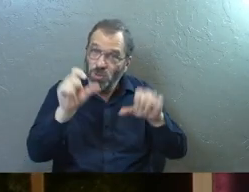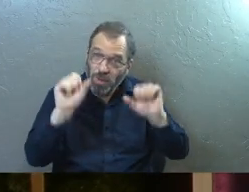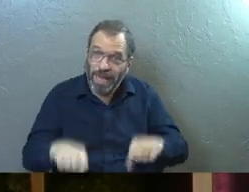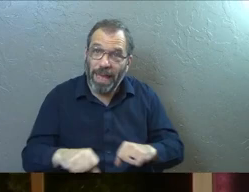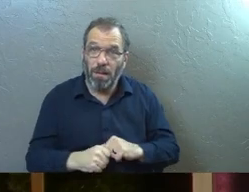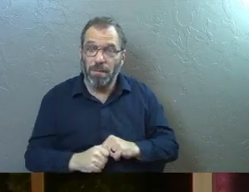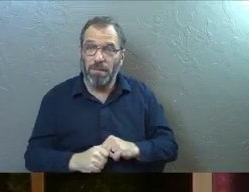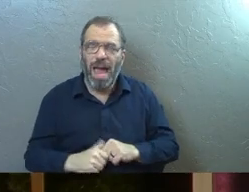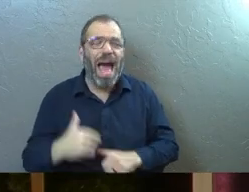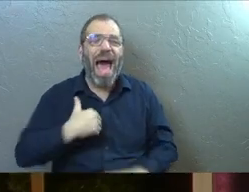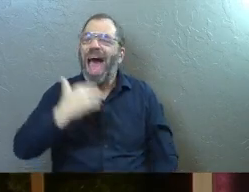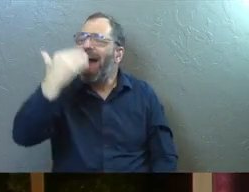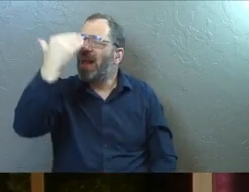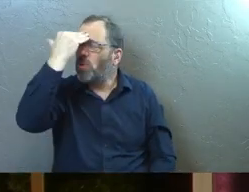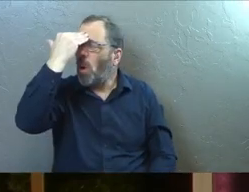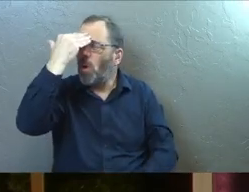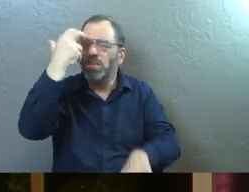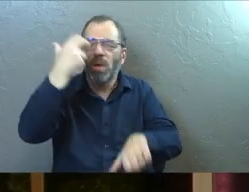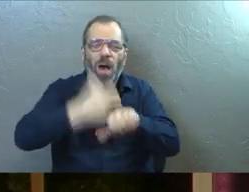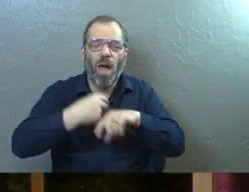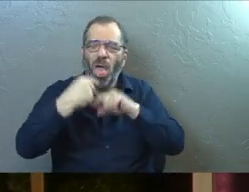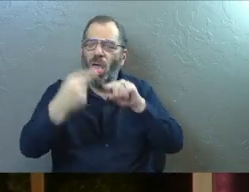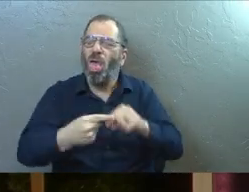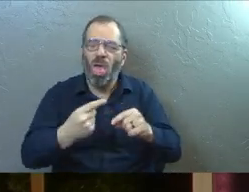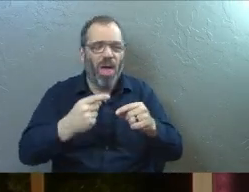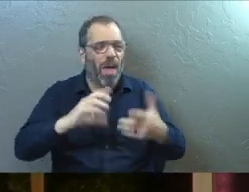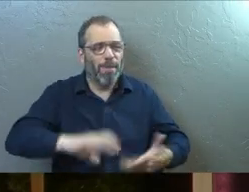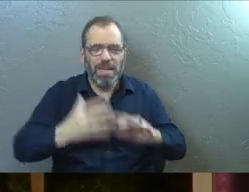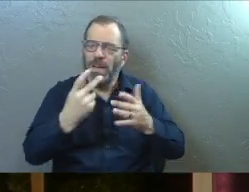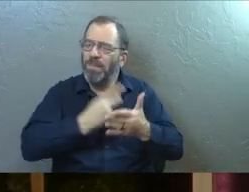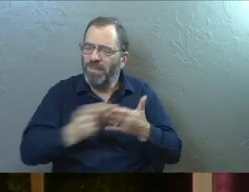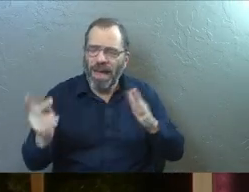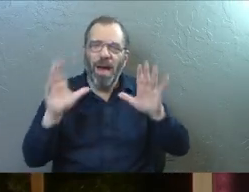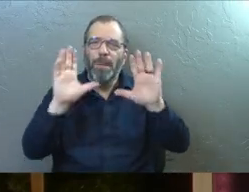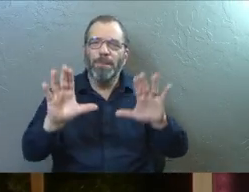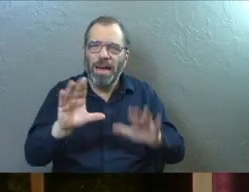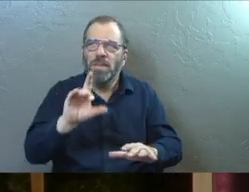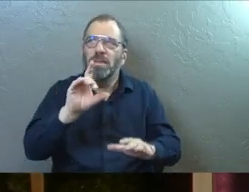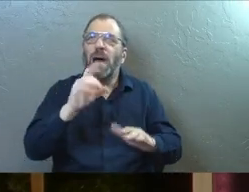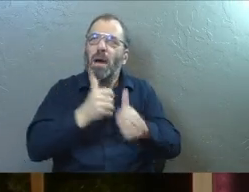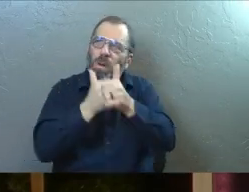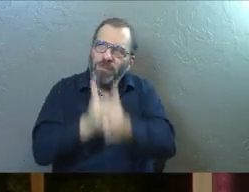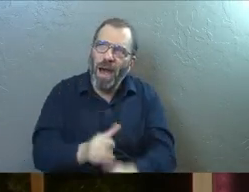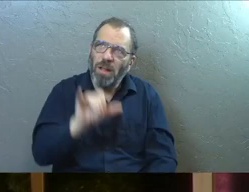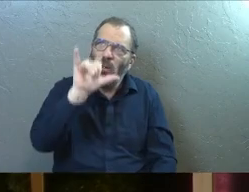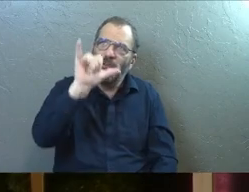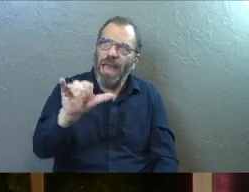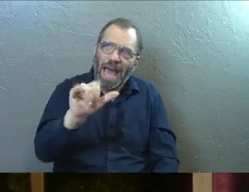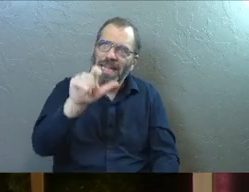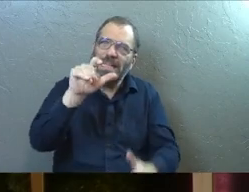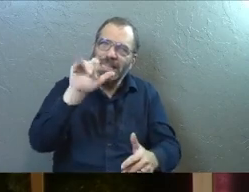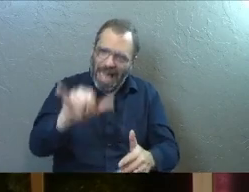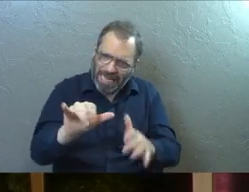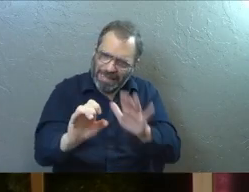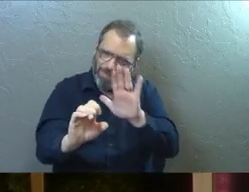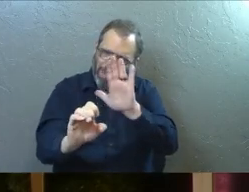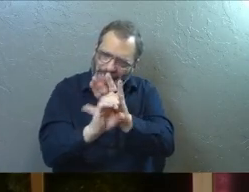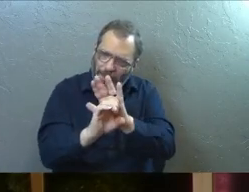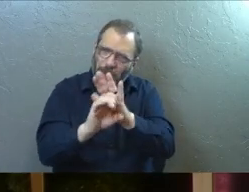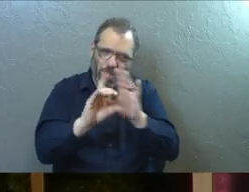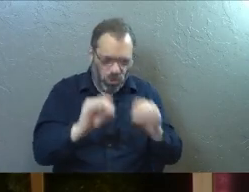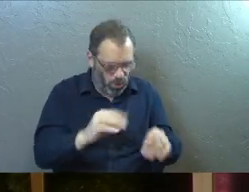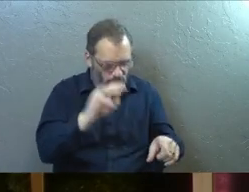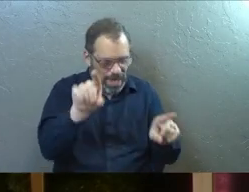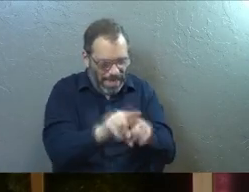can, you know? I know it's gonna be difficult. I know we're gonna mess up. All of that's true, but I wanna follow after that. And I want that example. I want to do